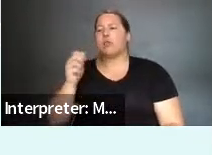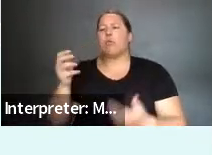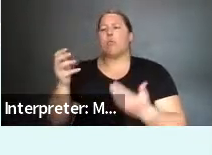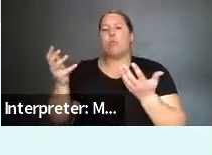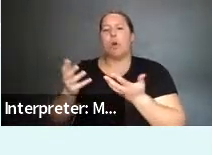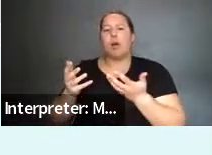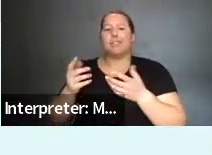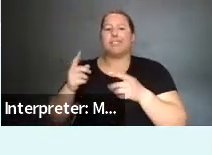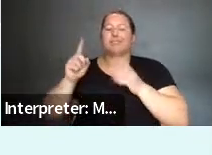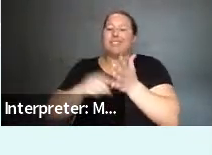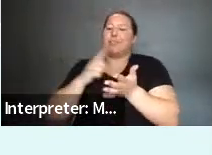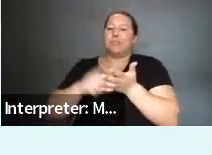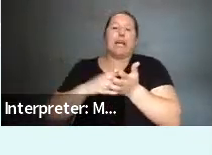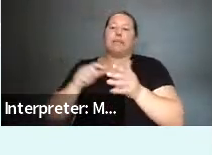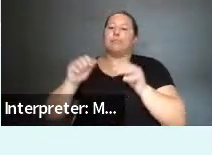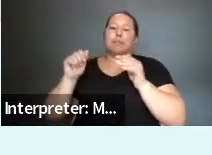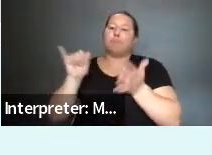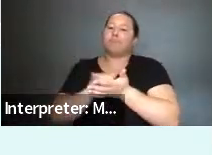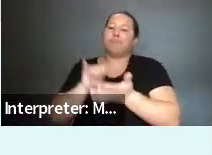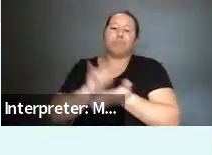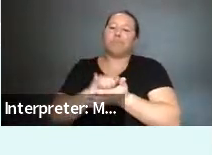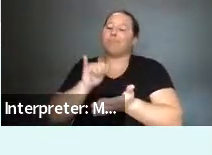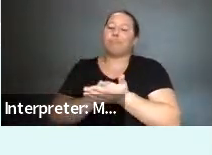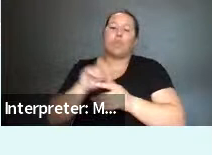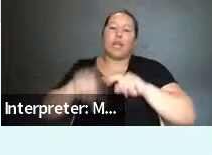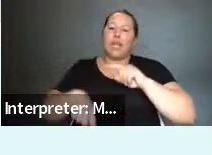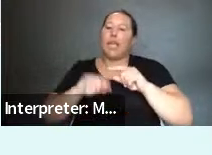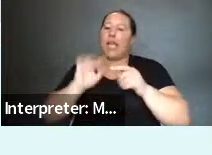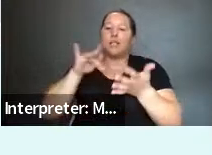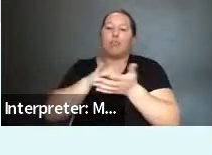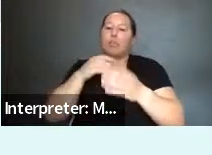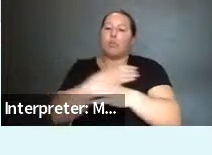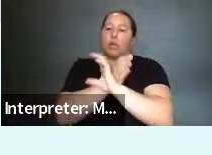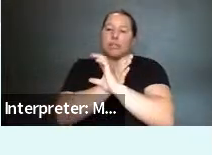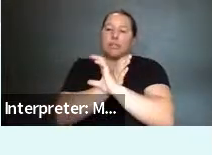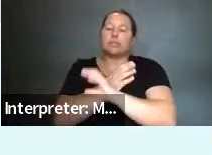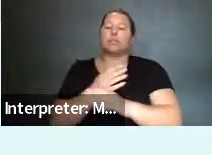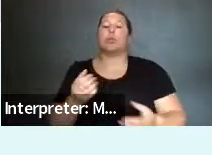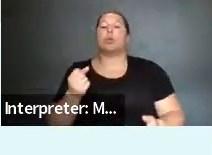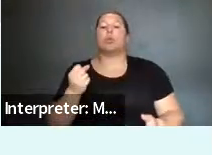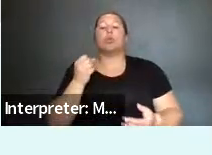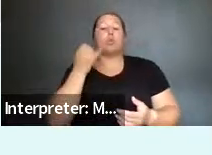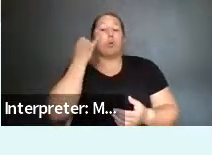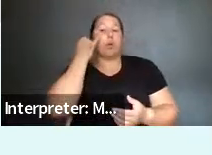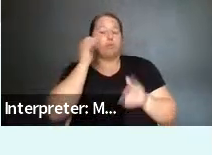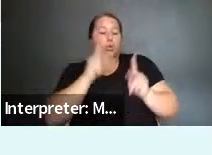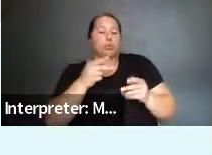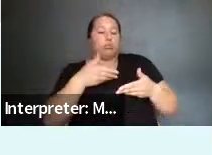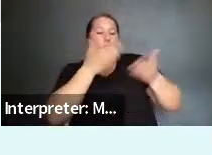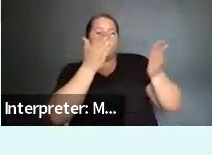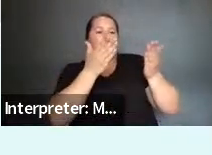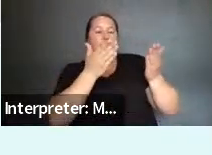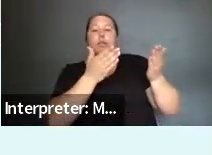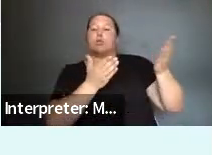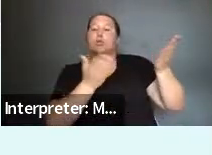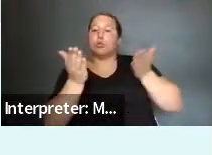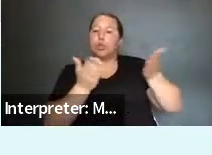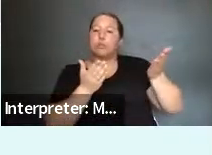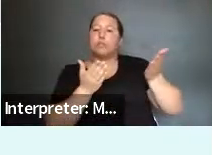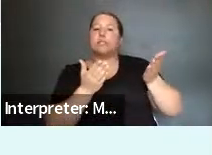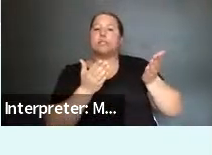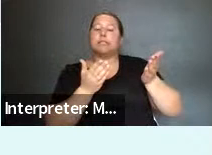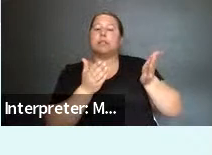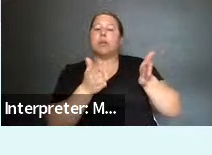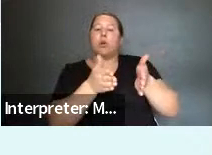on the person who provides the service. And so we asterisk these specifically because